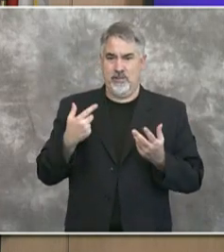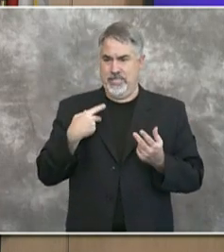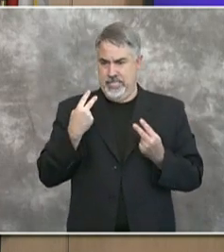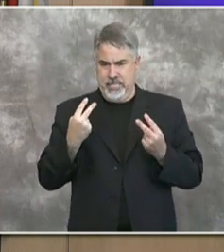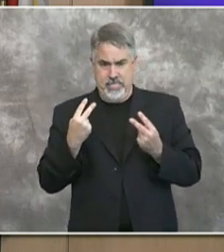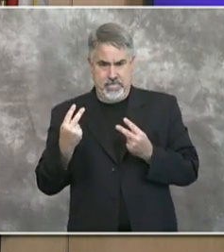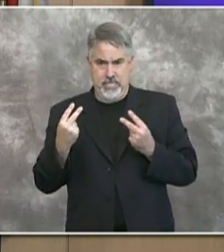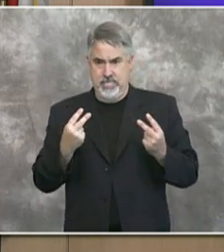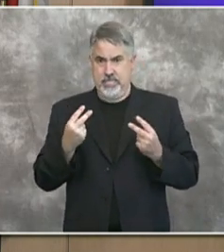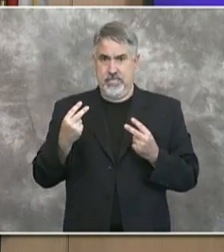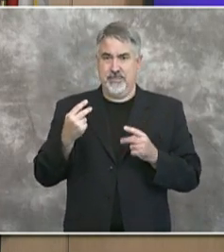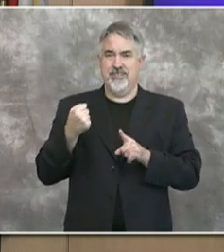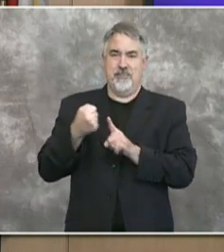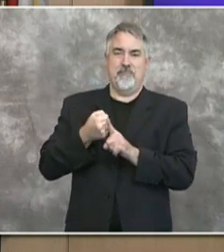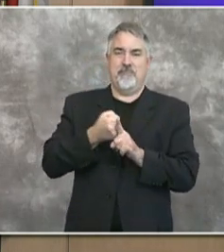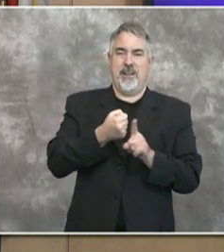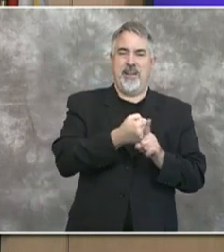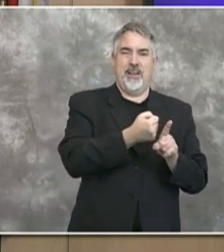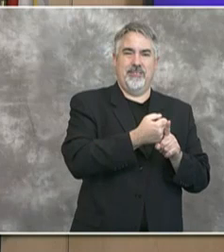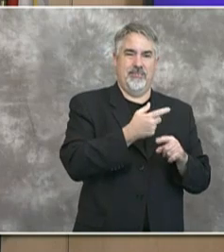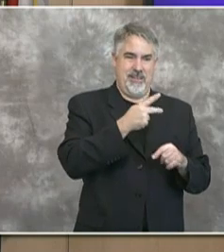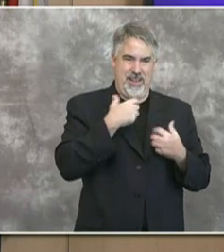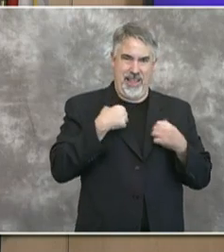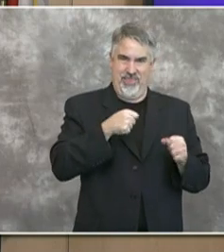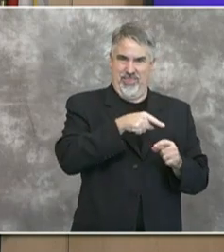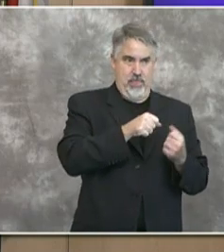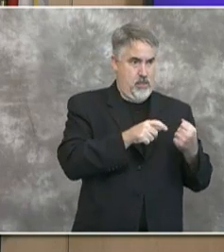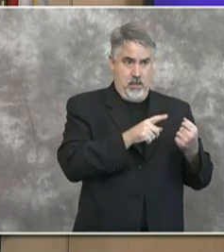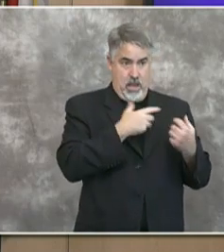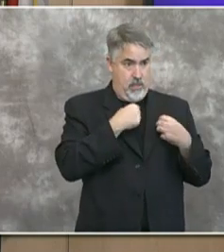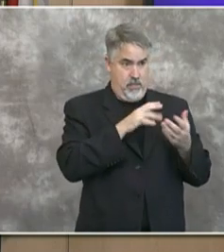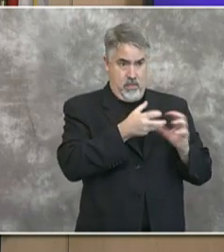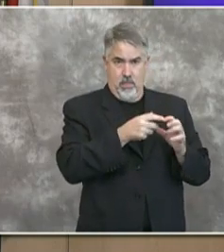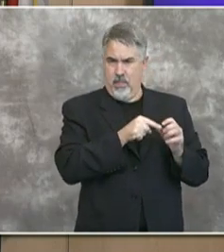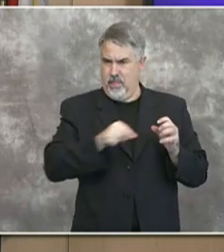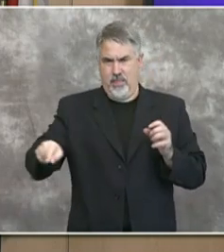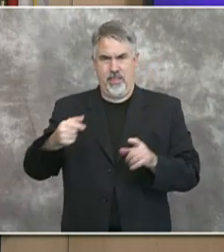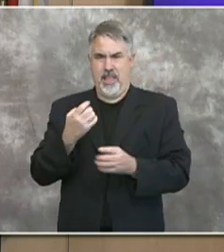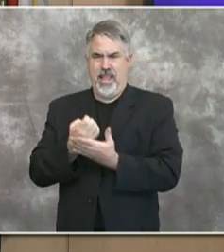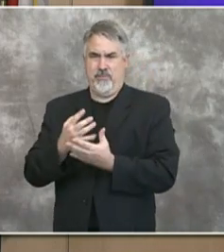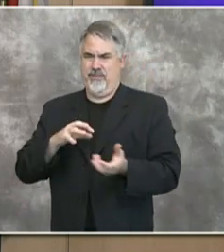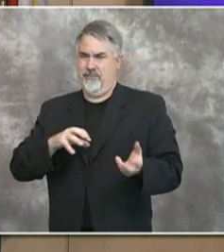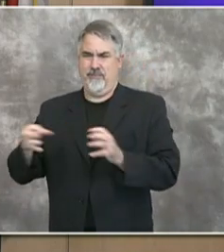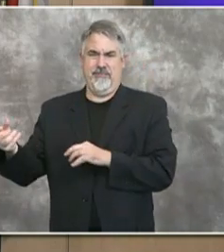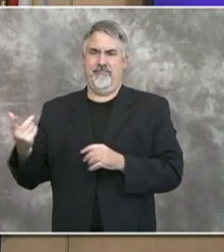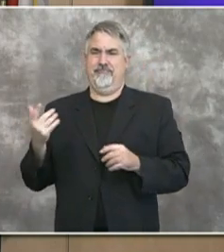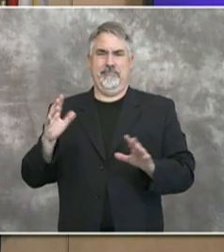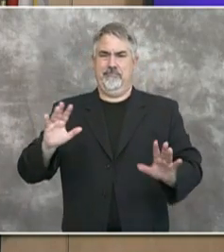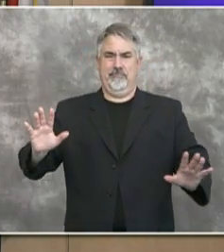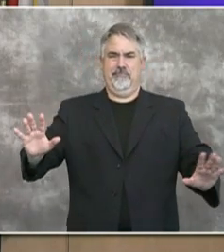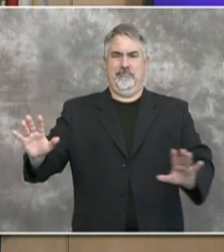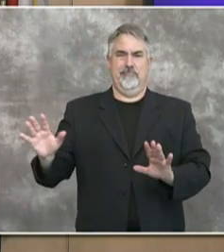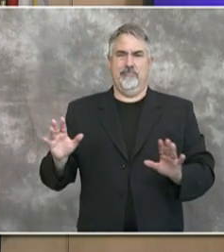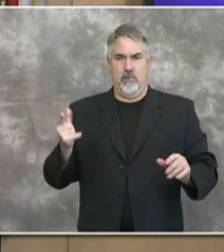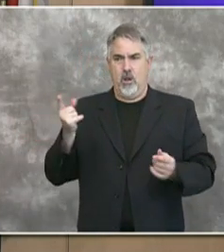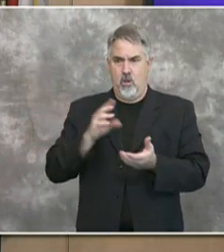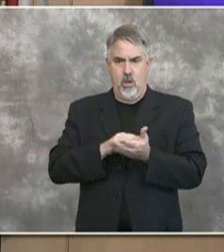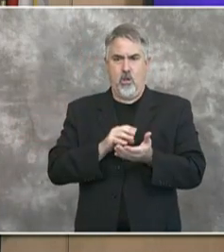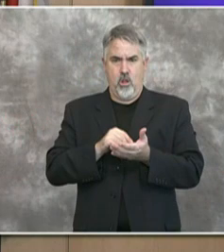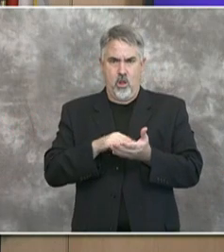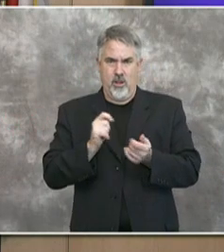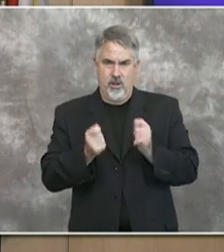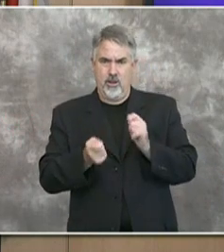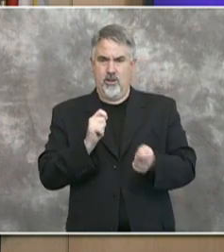advice of public health, and all of the lessons that we are learning throughout the region as we go through this. To do otherwise would be a disservice both